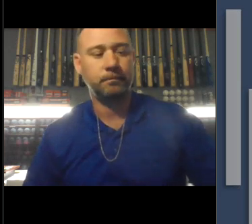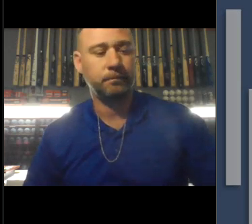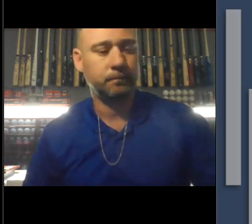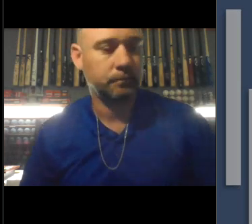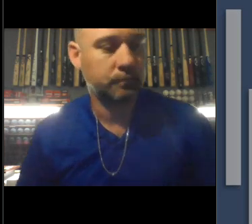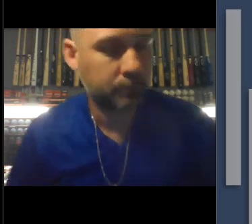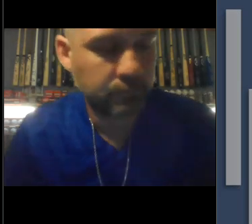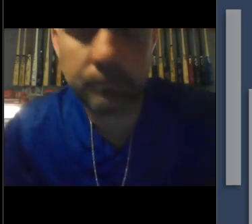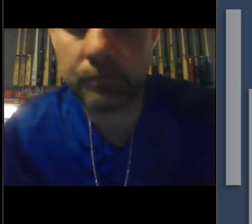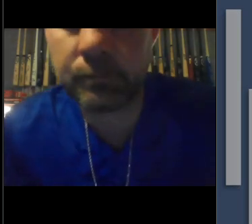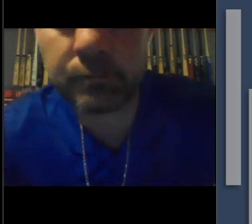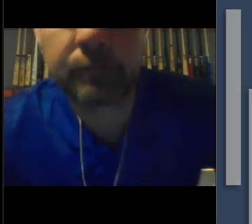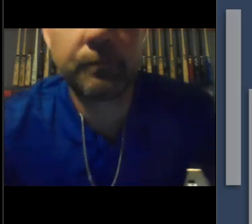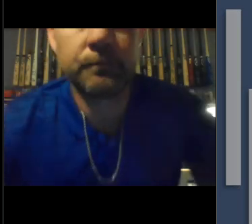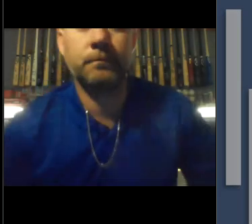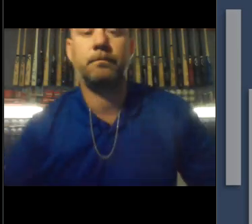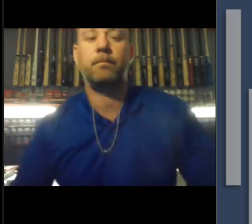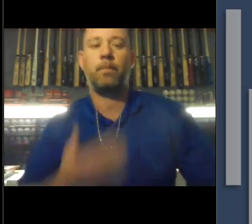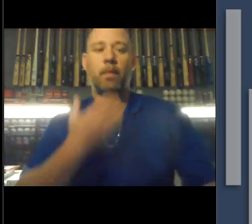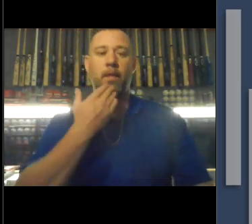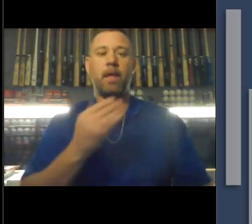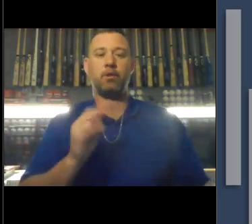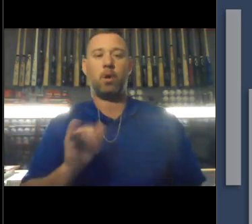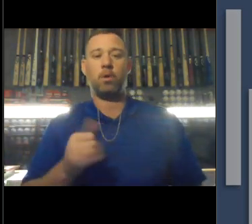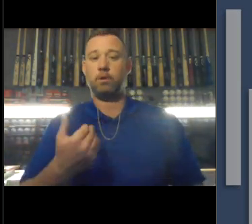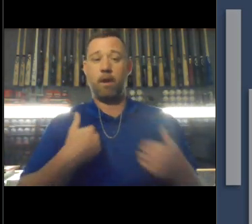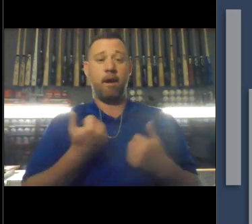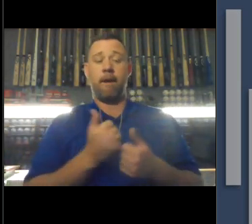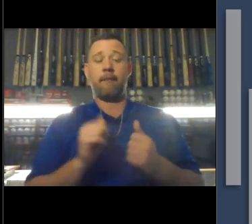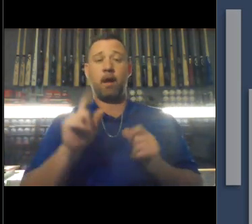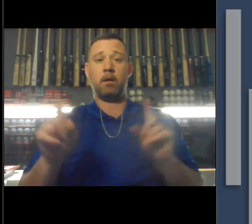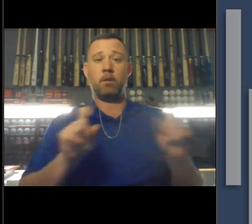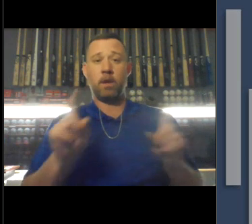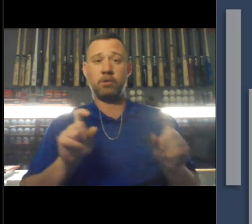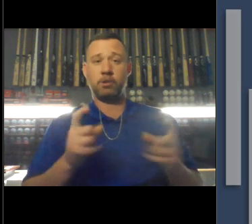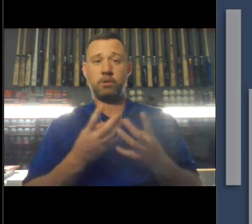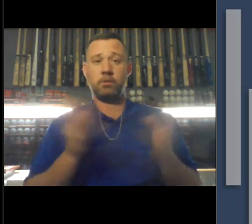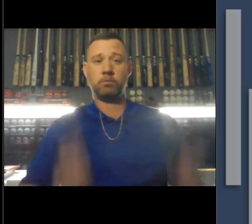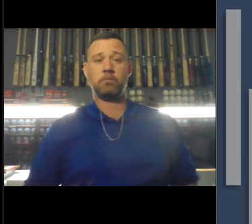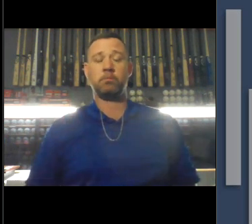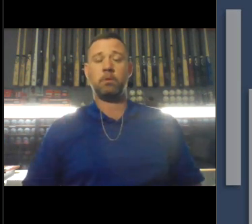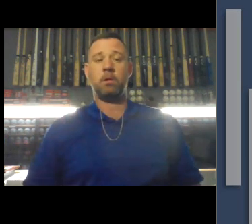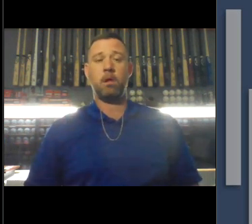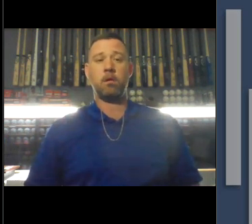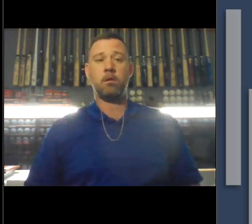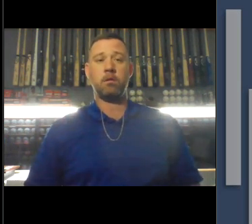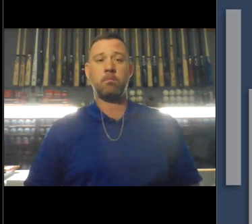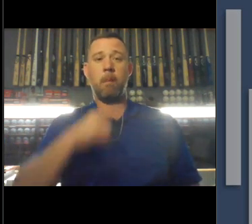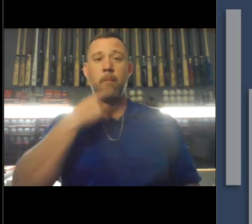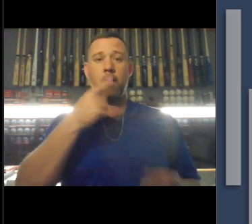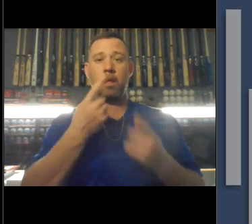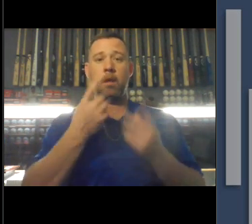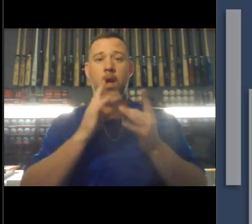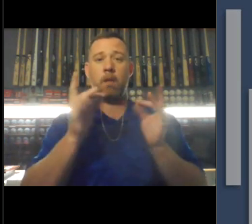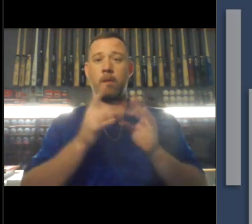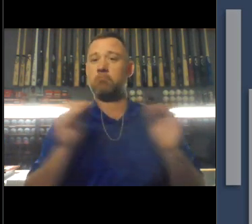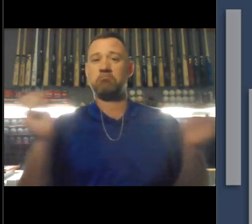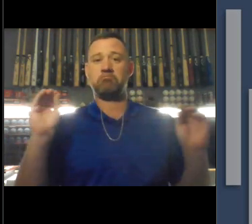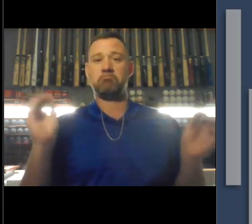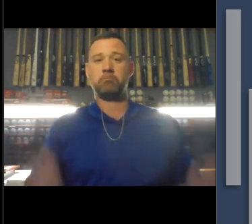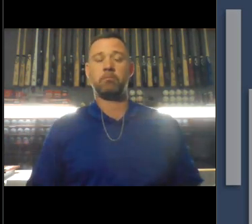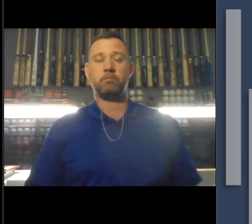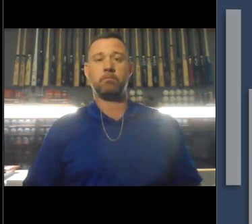Thank you, Tony. Do we have any questions from the dais? No. Do we have any public comment? No public comment at this time.